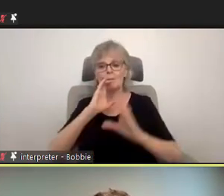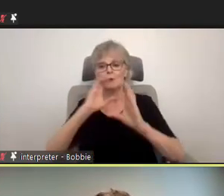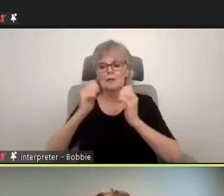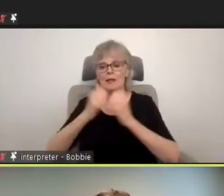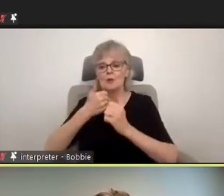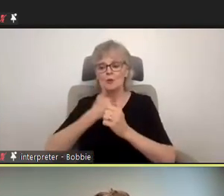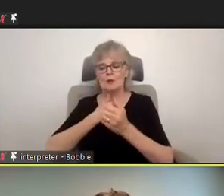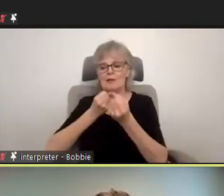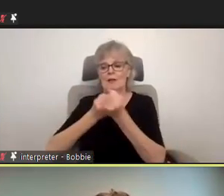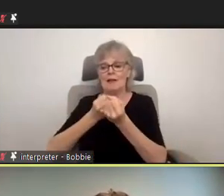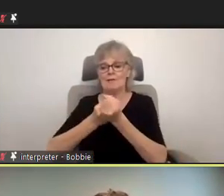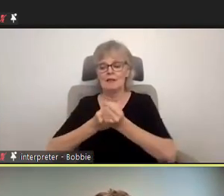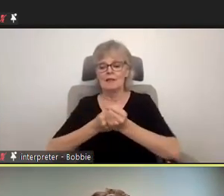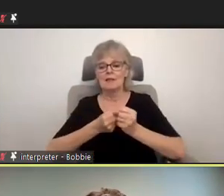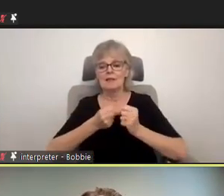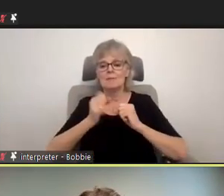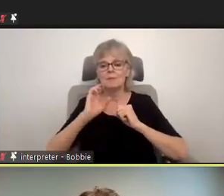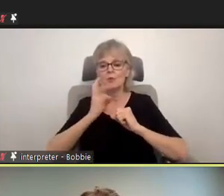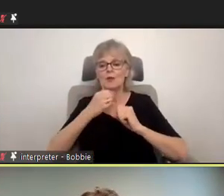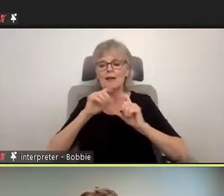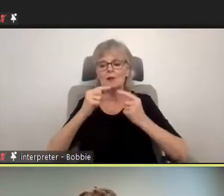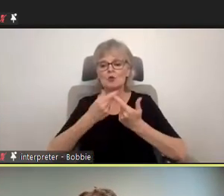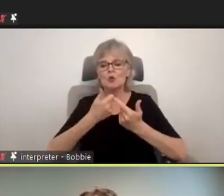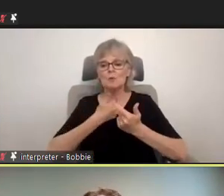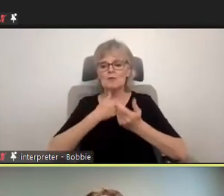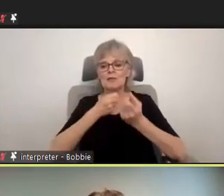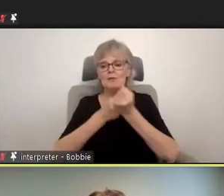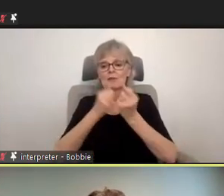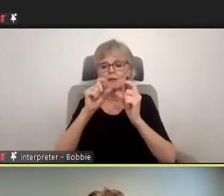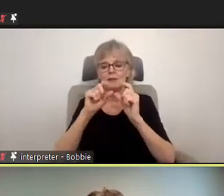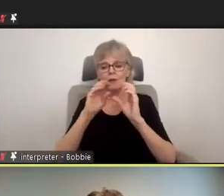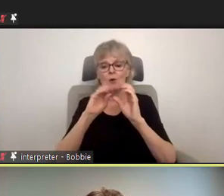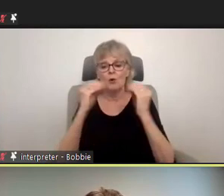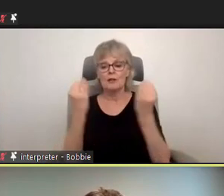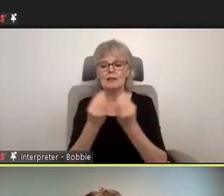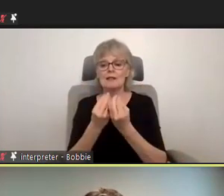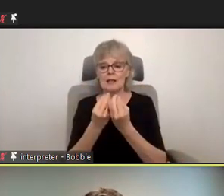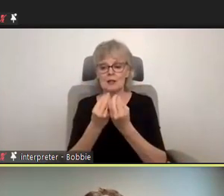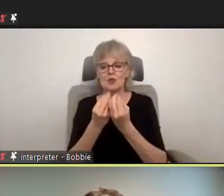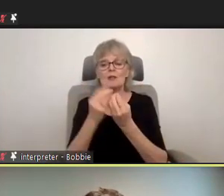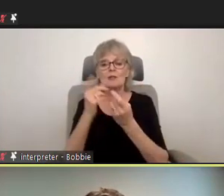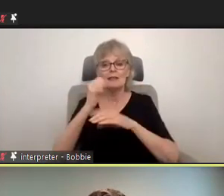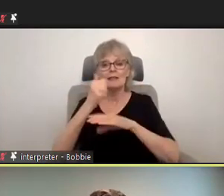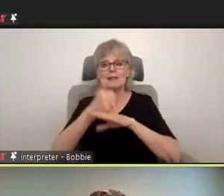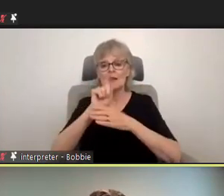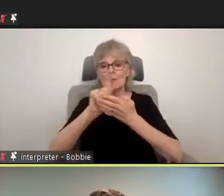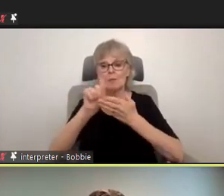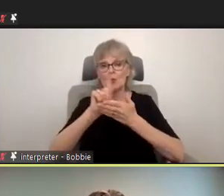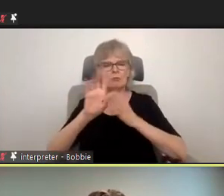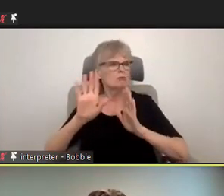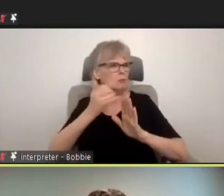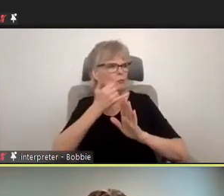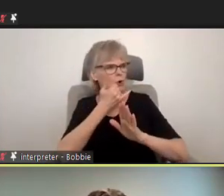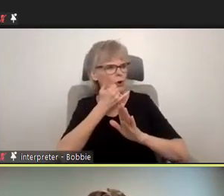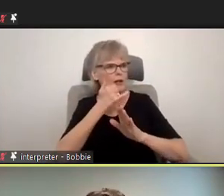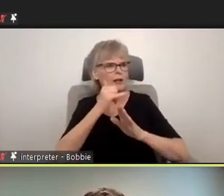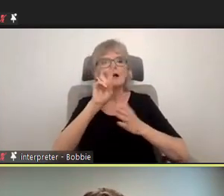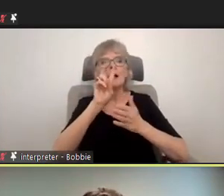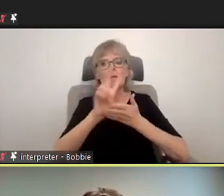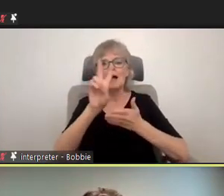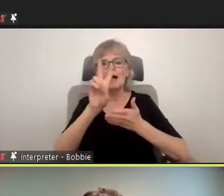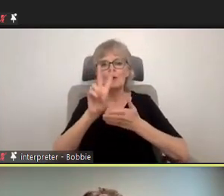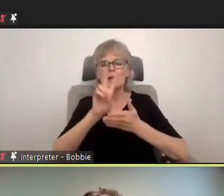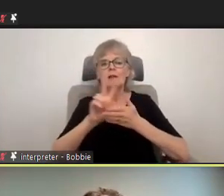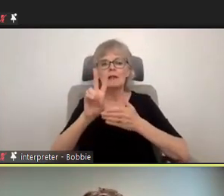example, we have a group of self-advocacy organizations that set up bi-weekly phone